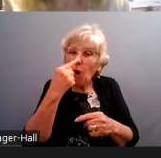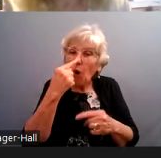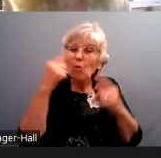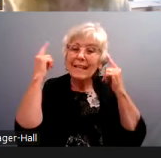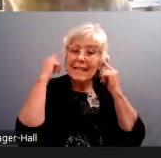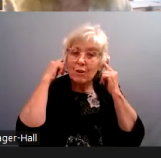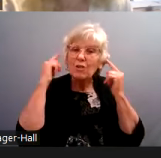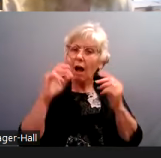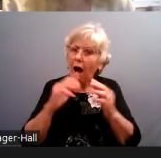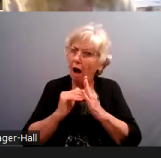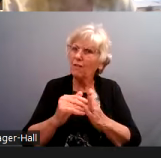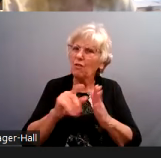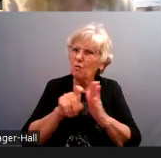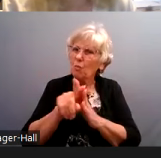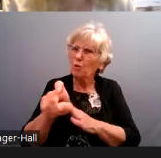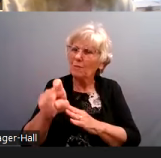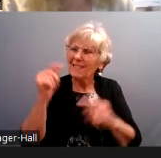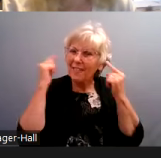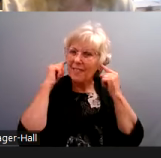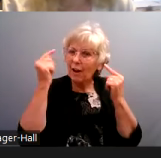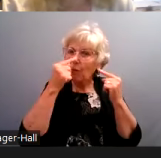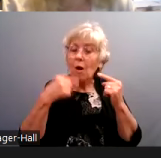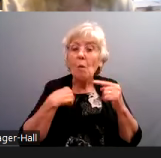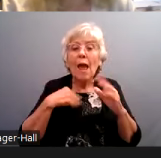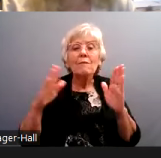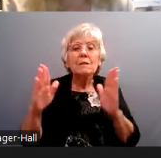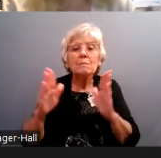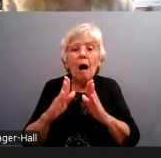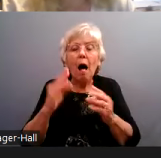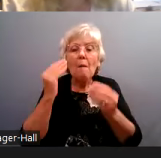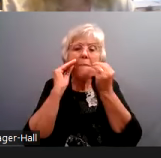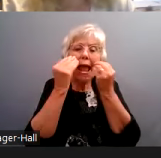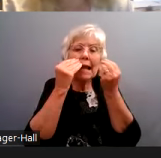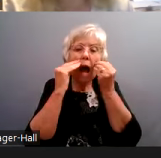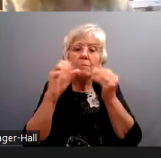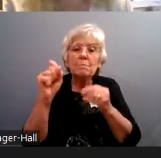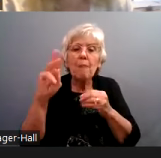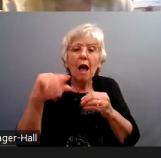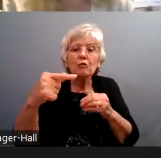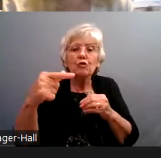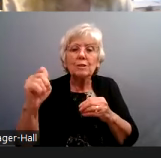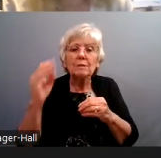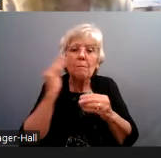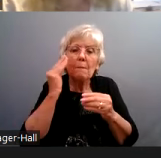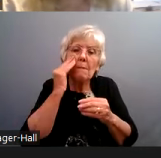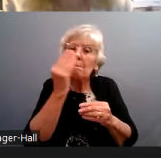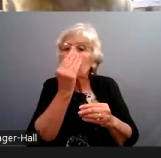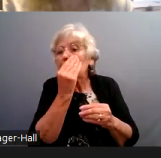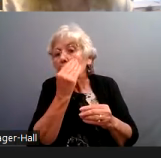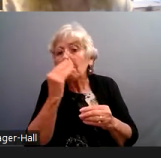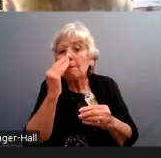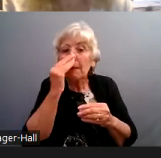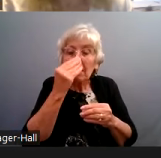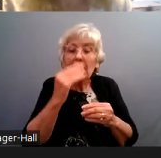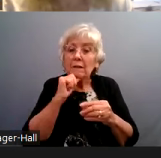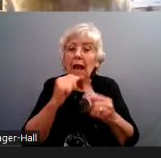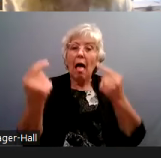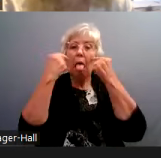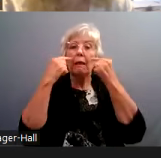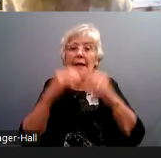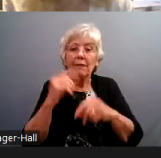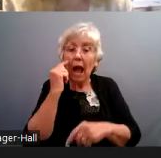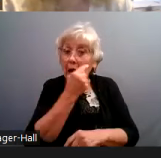use, we have small makeup sponges that we use to apply that around the face, so that way it doesn't get into the eyes. But if it